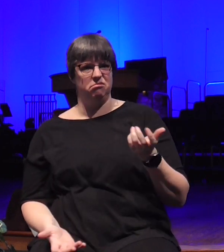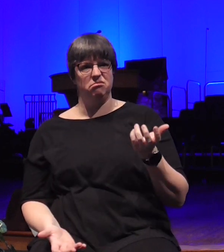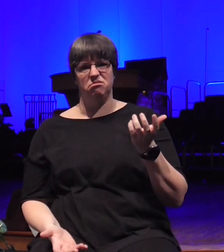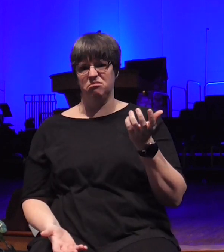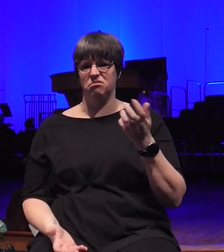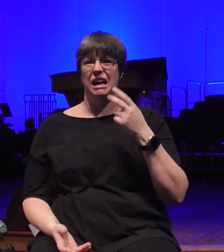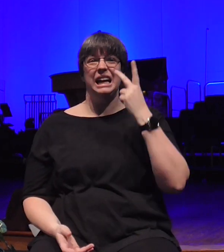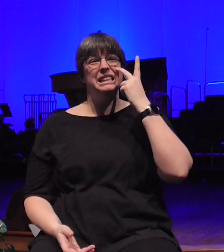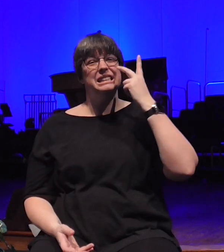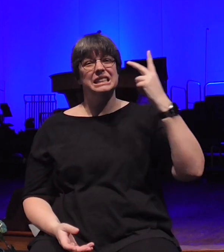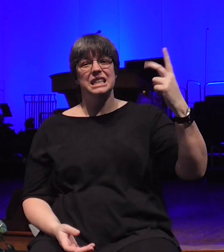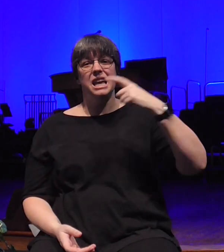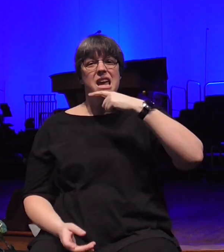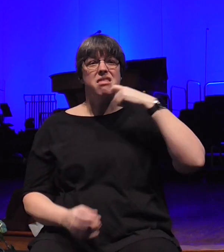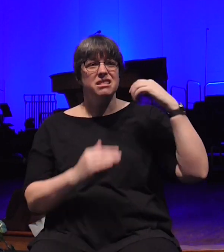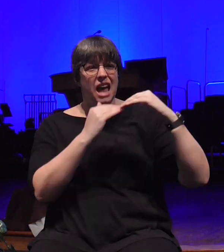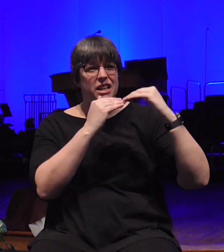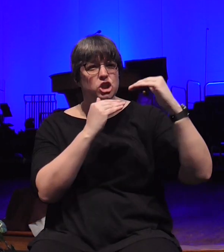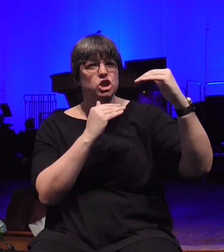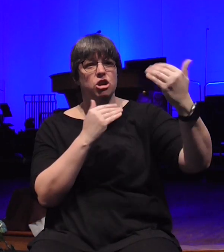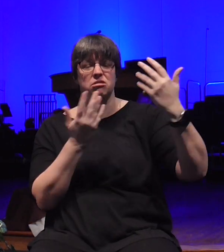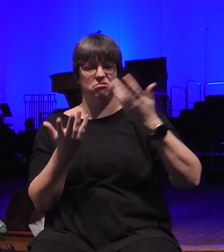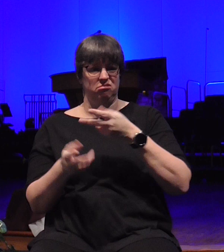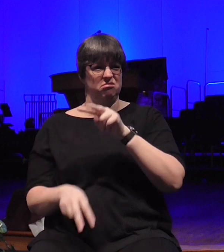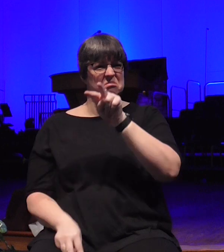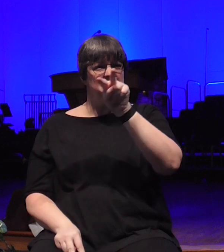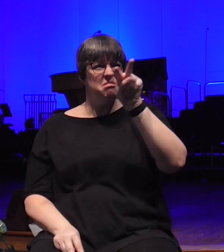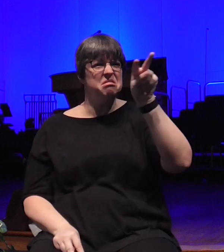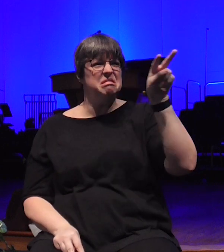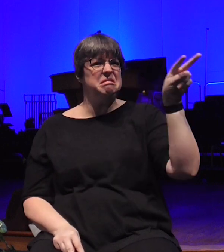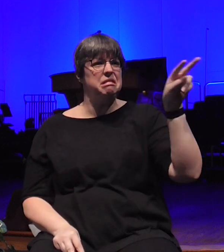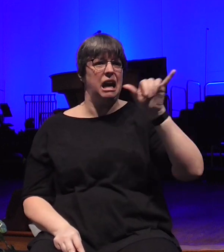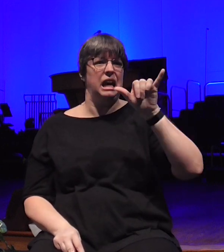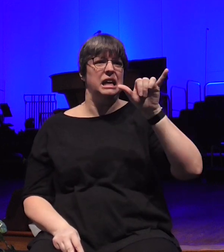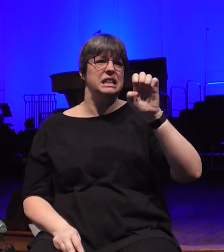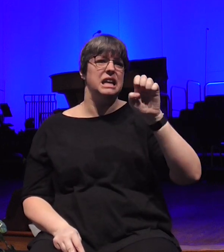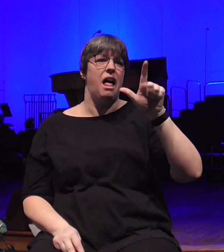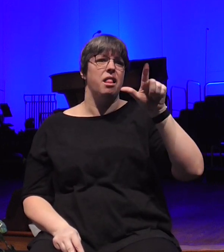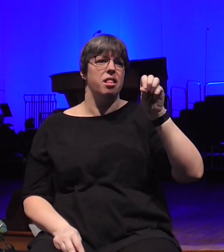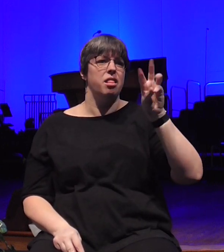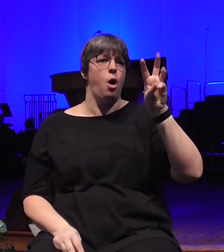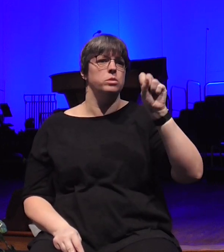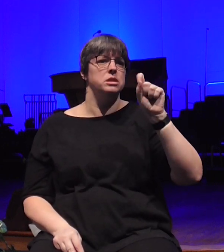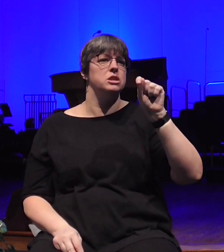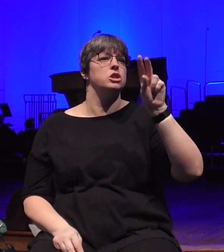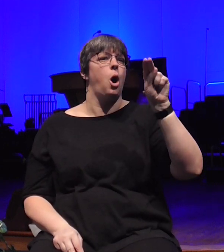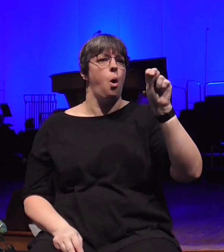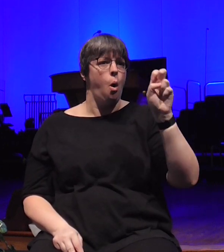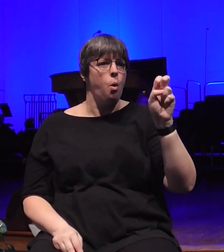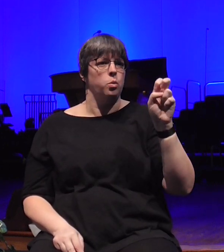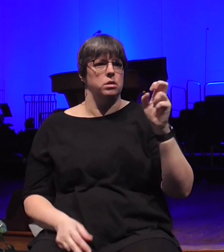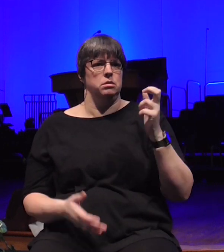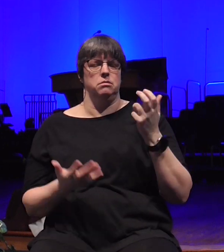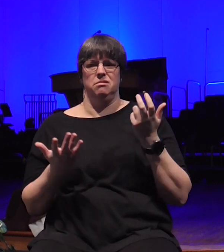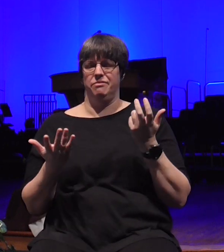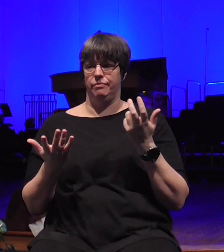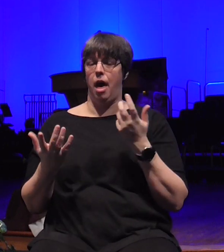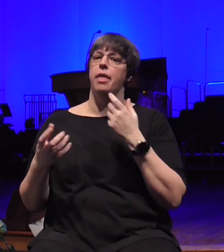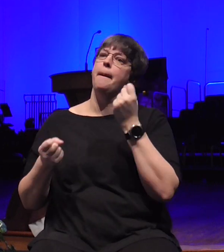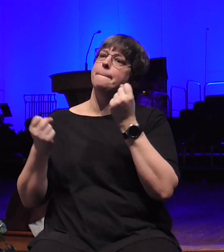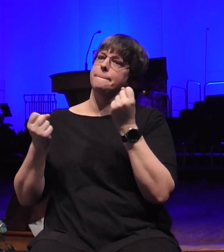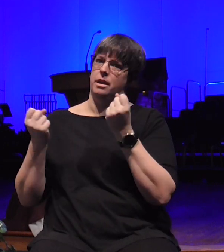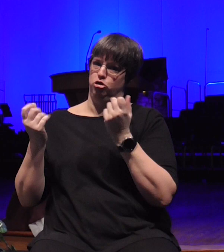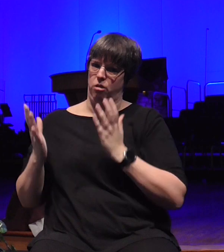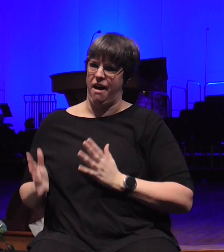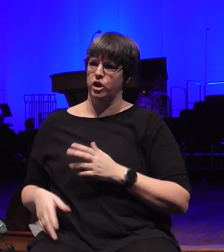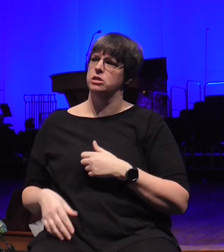magic of the desert. And he didn't think much about Yellowstone Park. Finally, the bus driver had enough of that. And he just